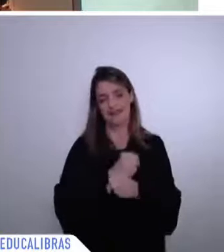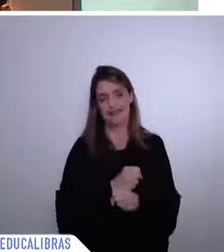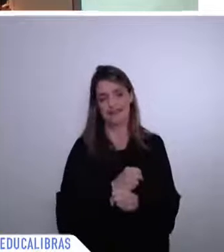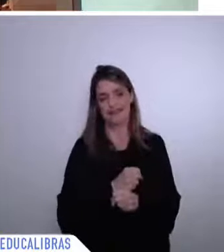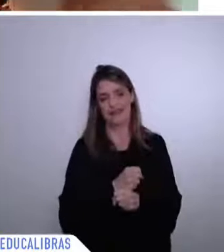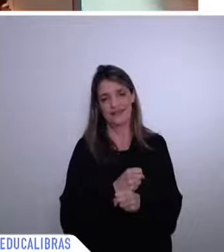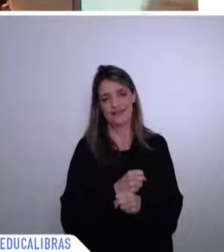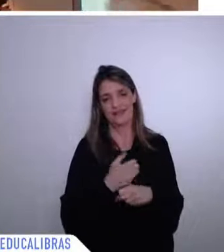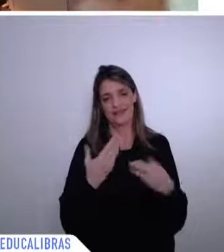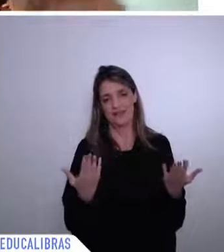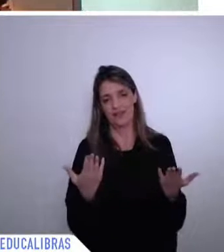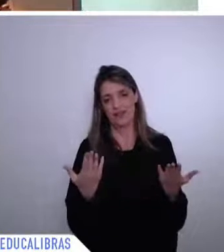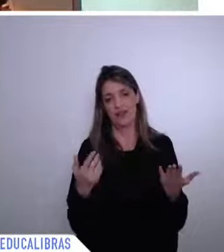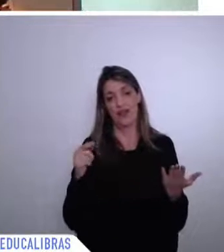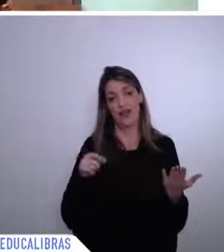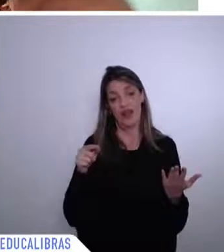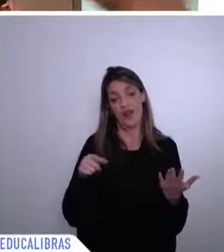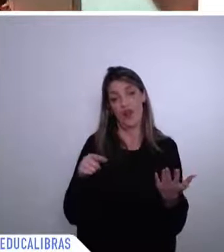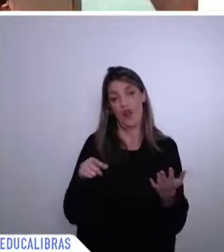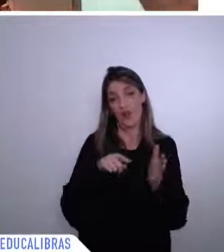this.